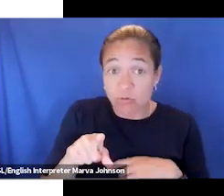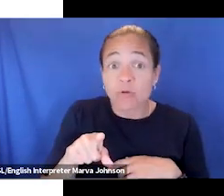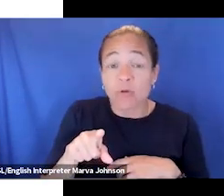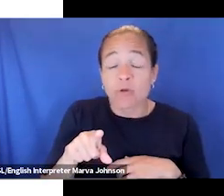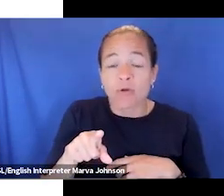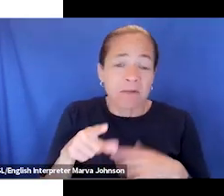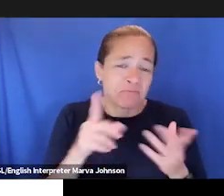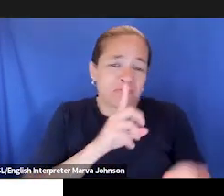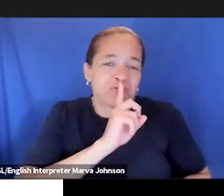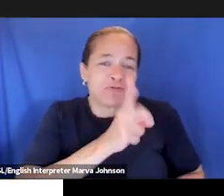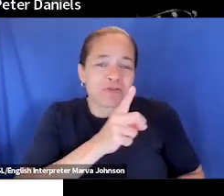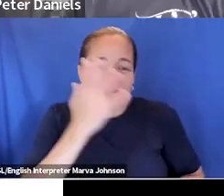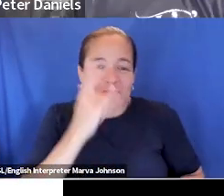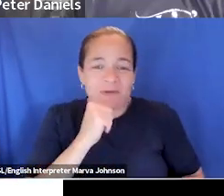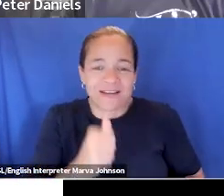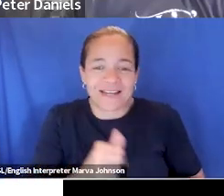not?